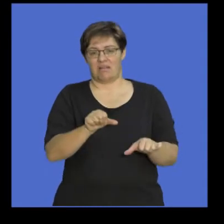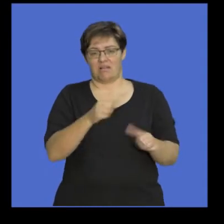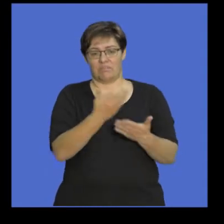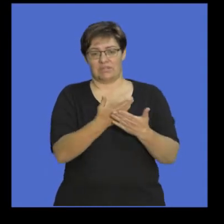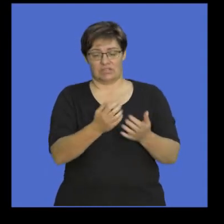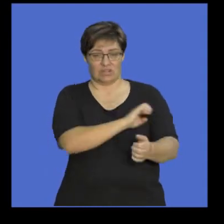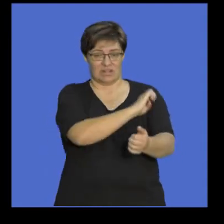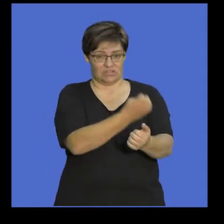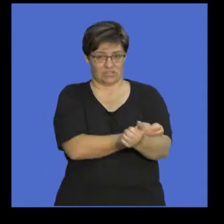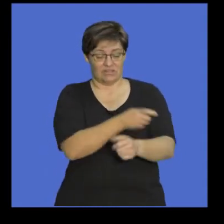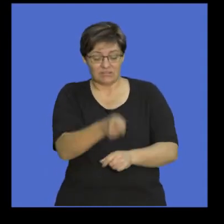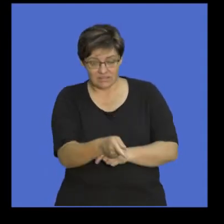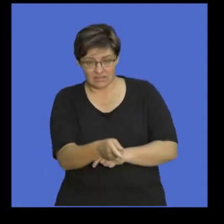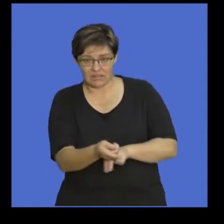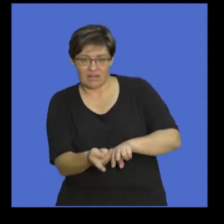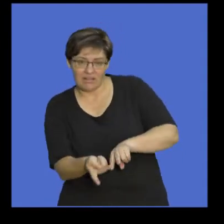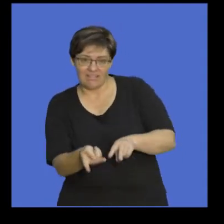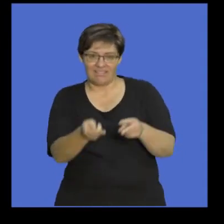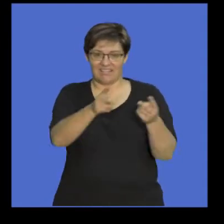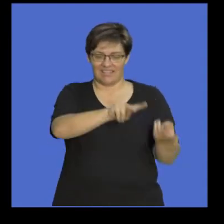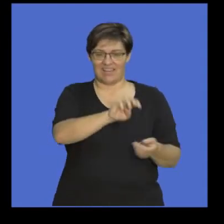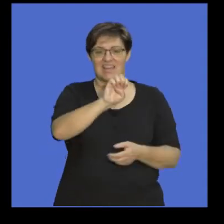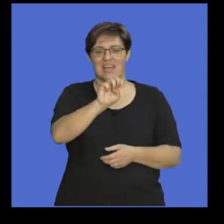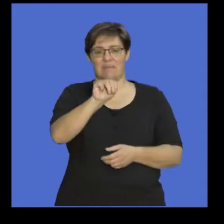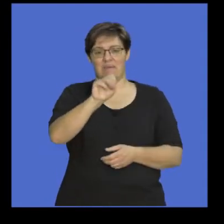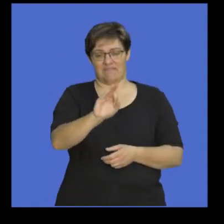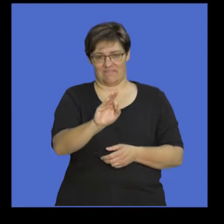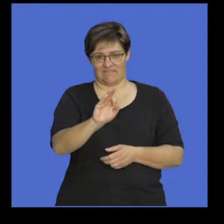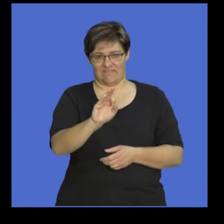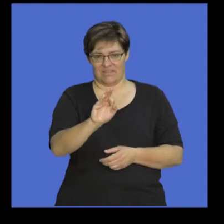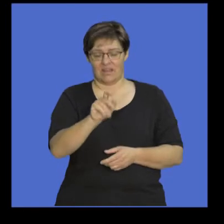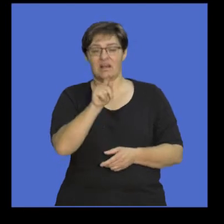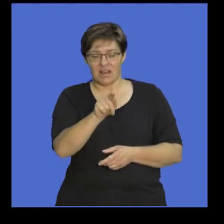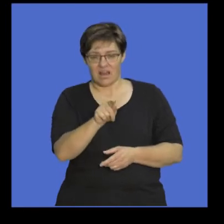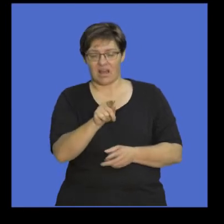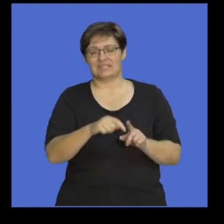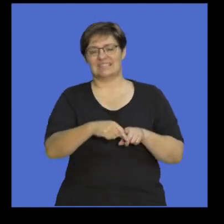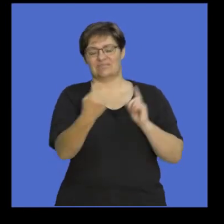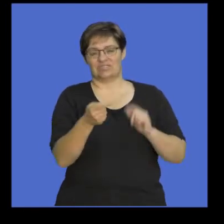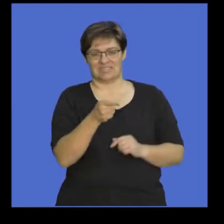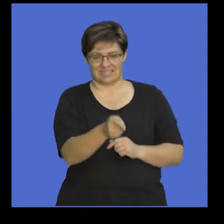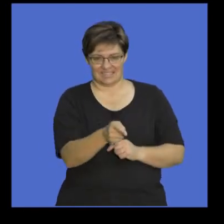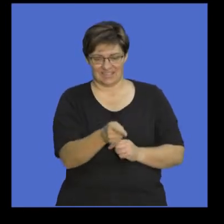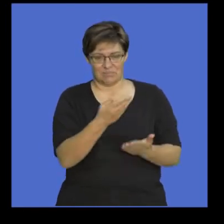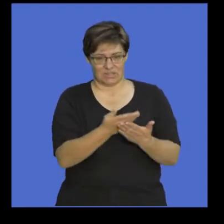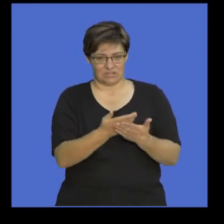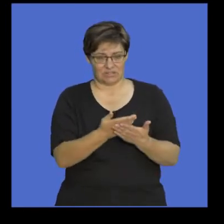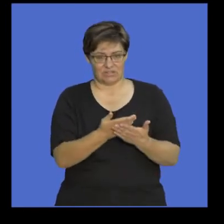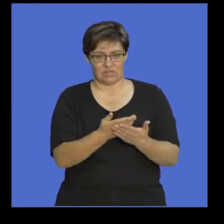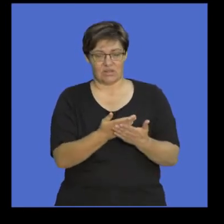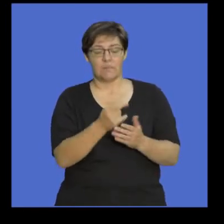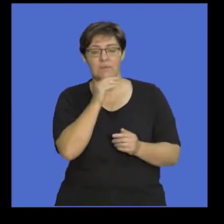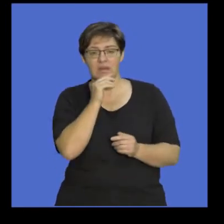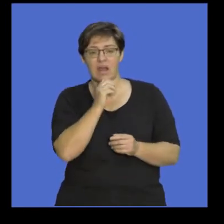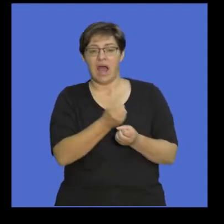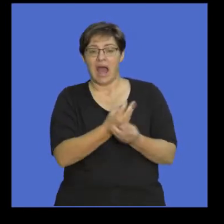energy. And then that energy has to do with the EMF, which is a form of potential difference, which has to do with the